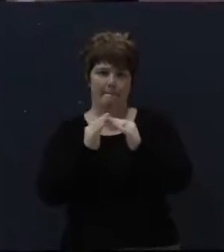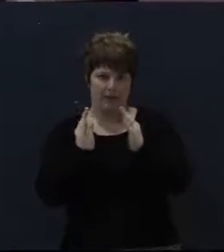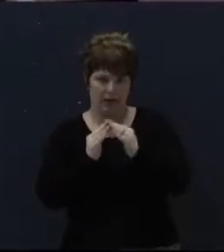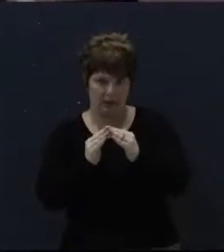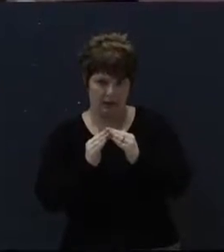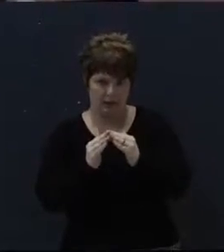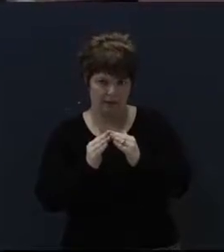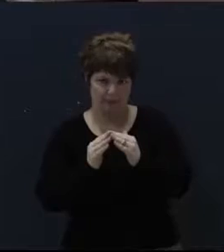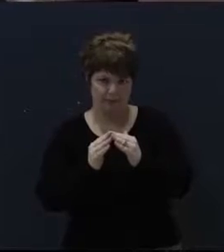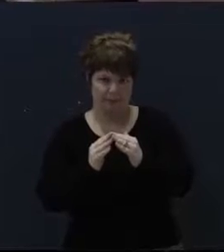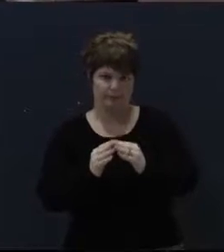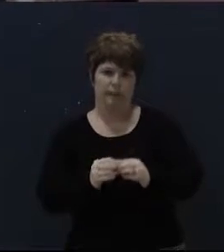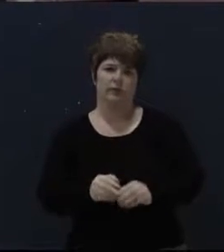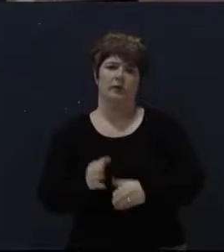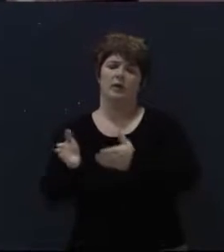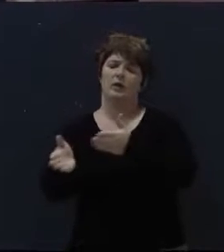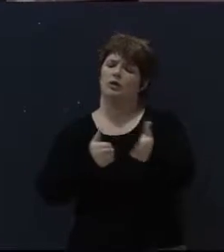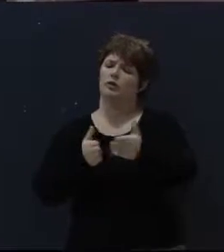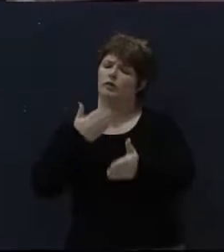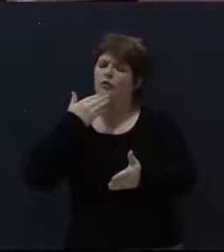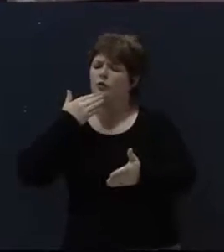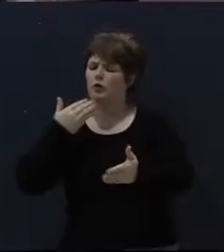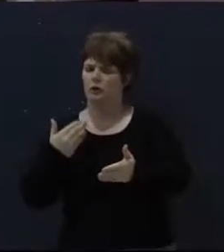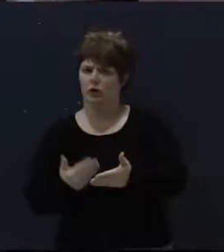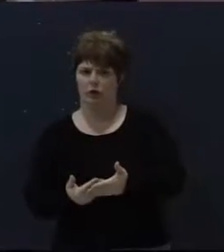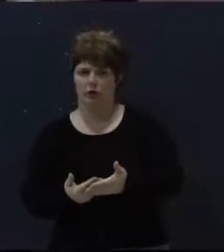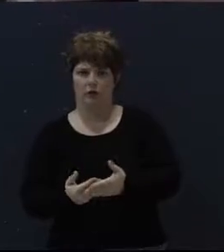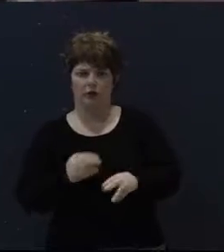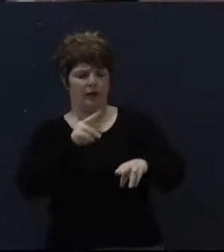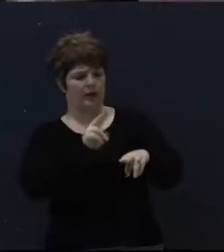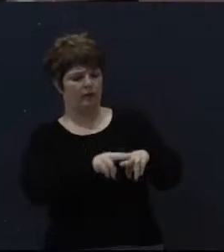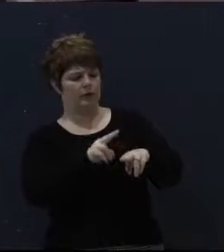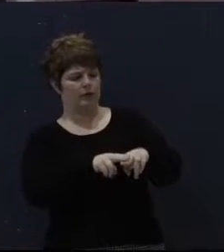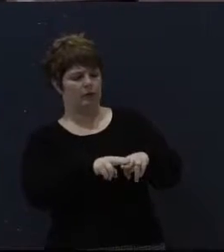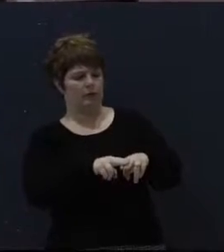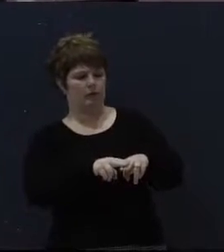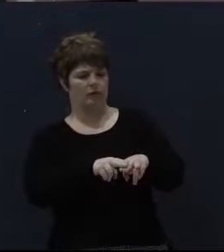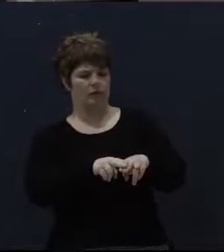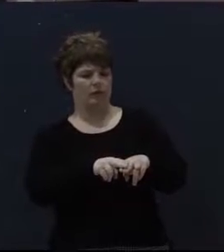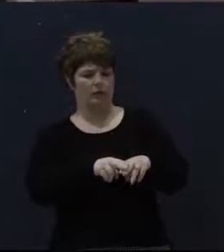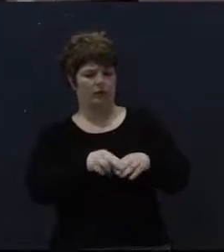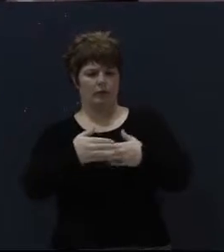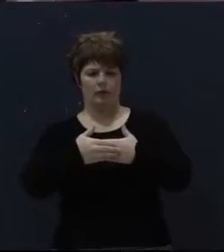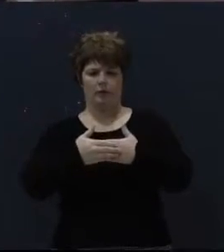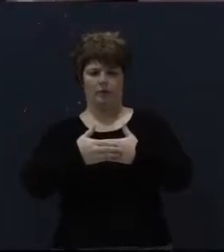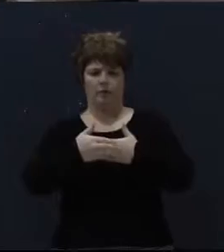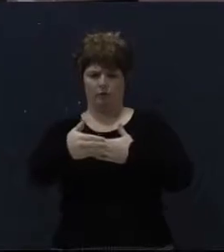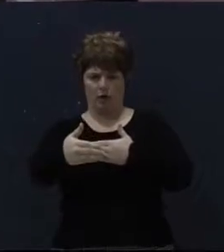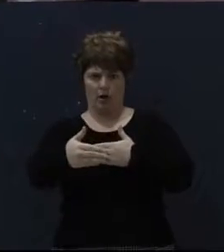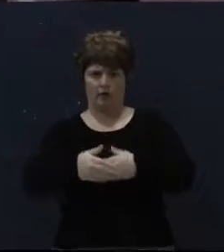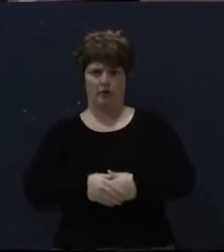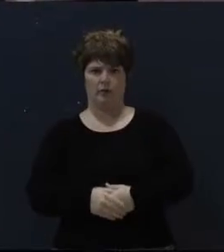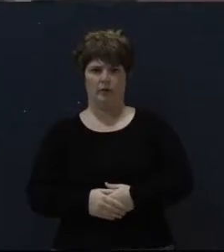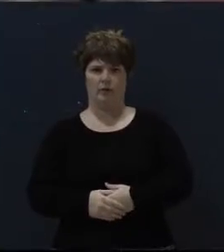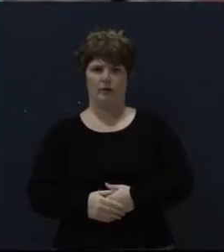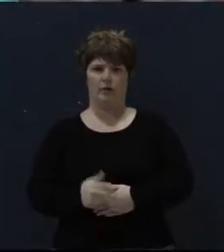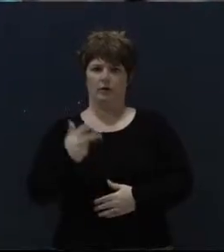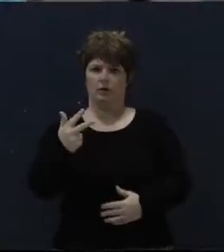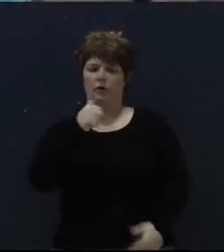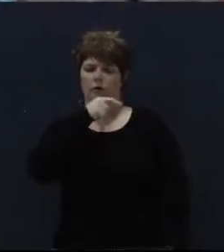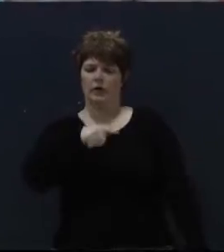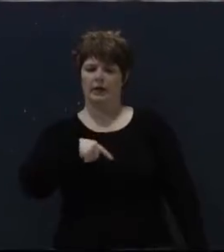They had, you know, the service going good, and I was sitting on the front, and here come three